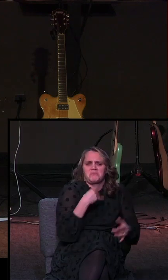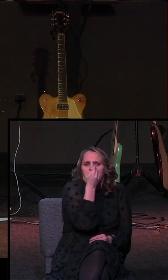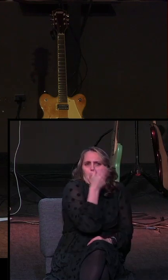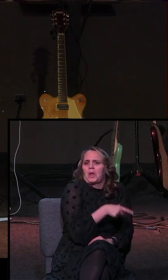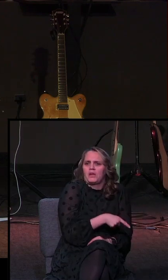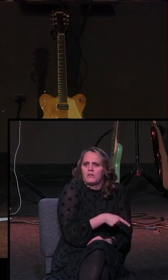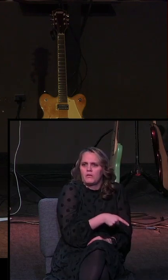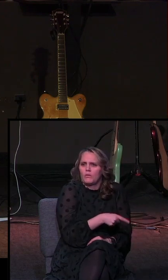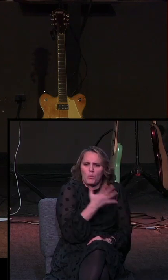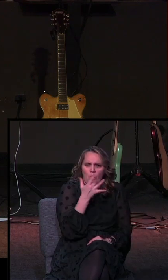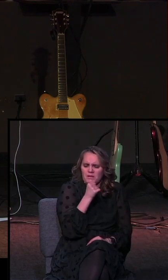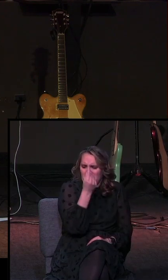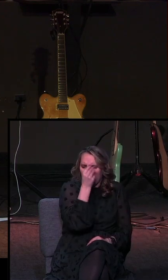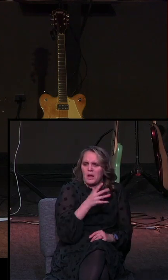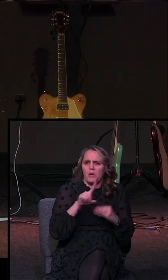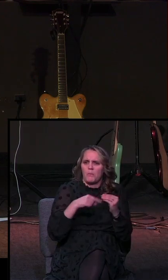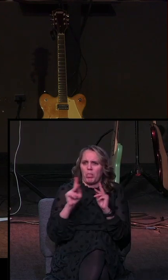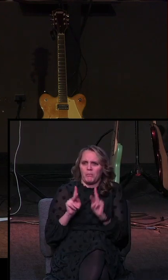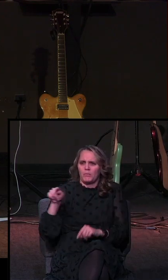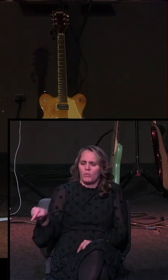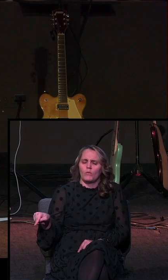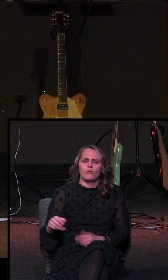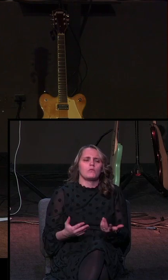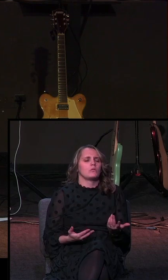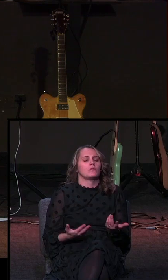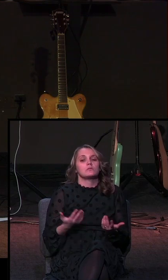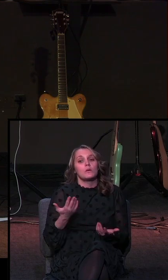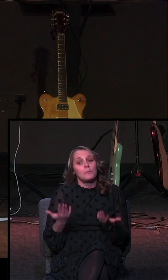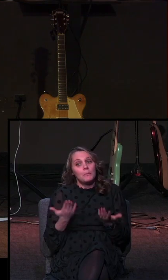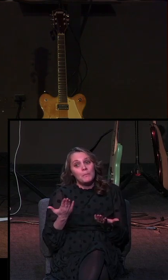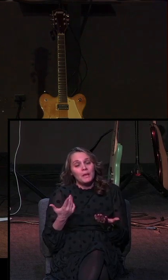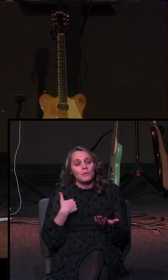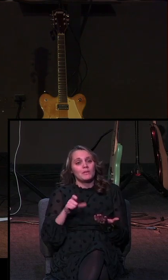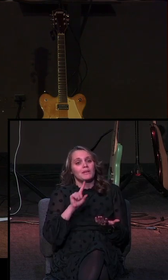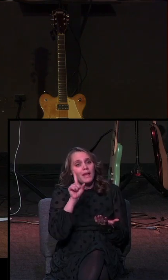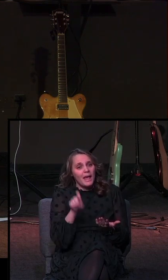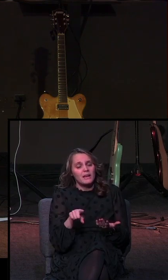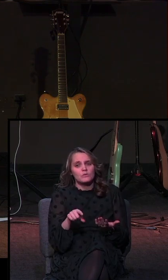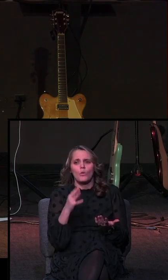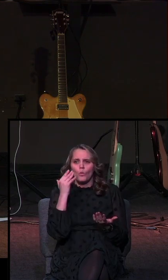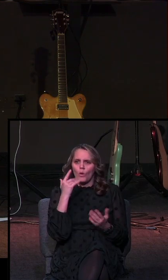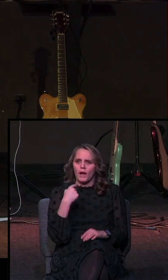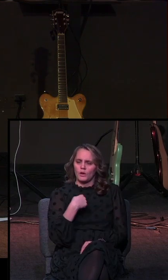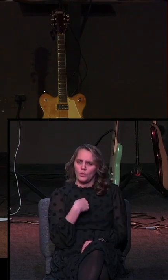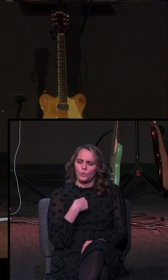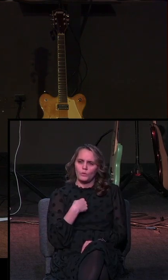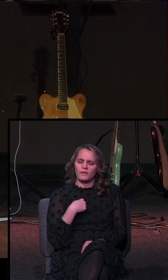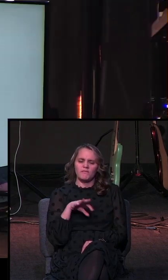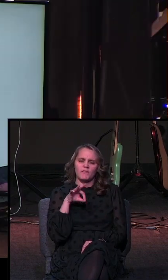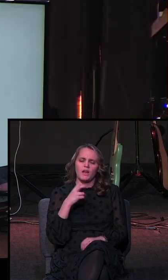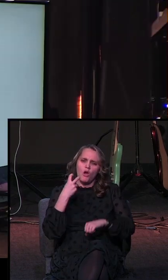the 120,000 people? And maybe the question for us to ask is why do we find it so hard to think that way too, and to do that as well?